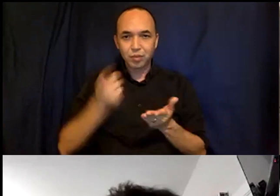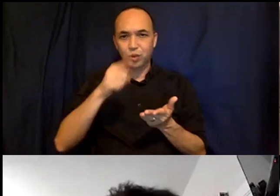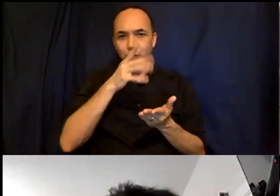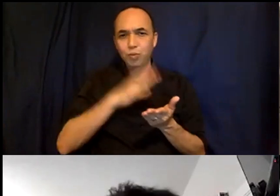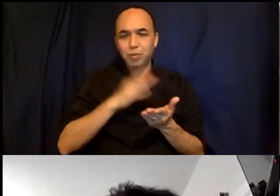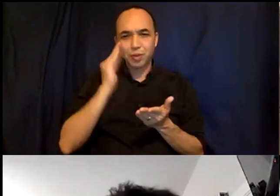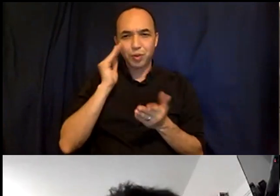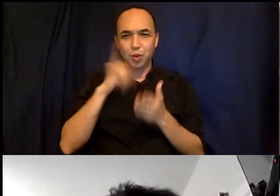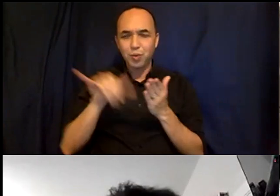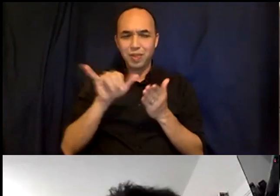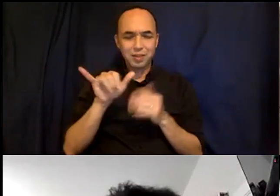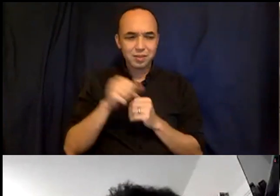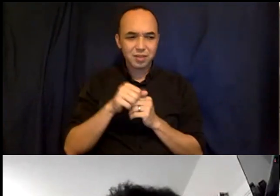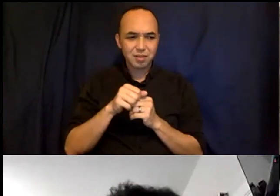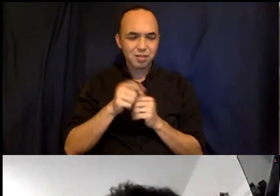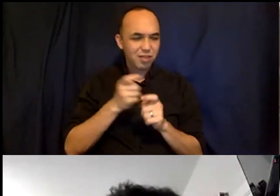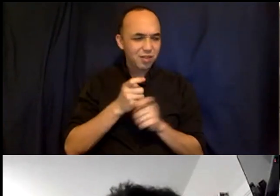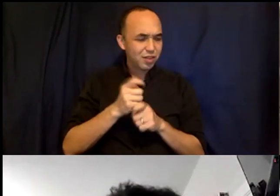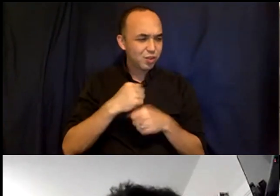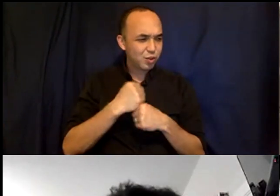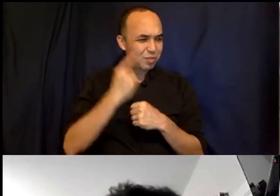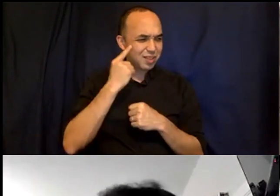The joke made sense in my head. It was a penis joke.